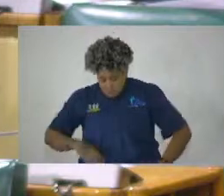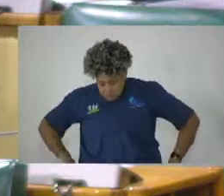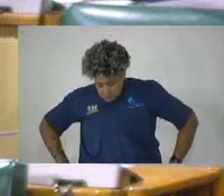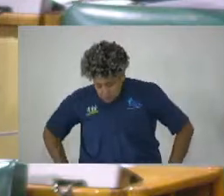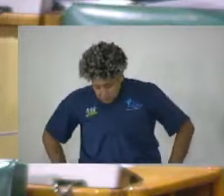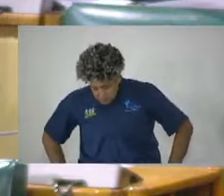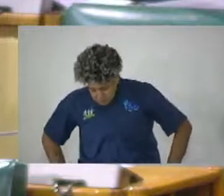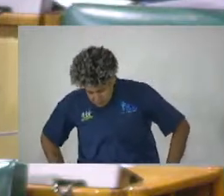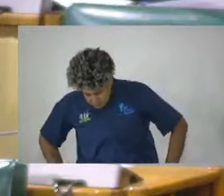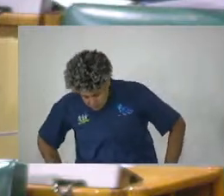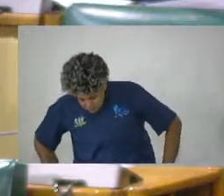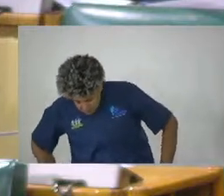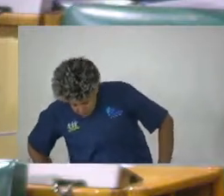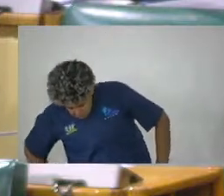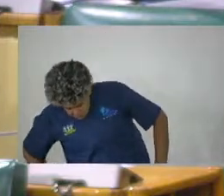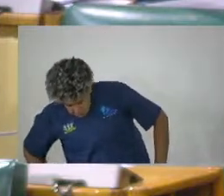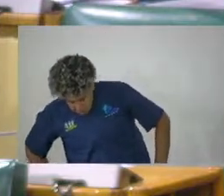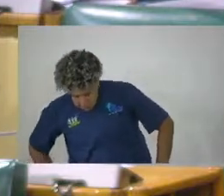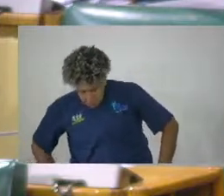arrangements